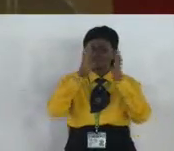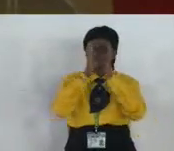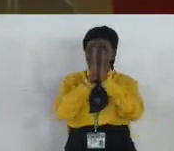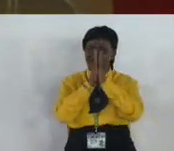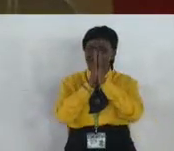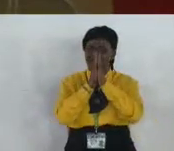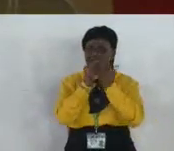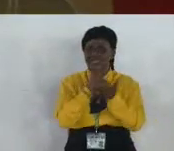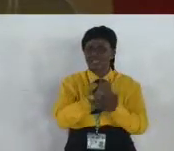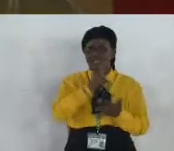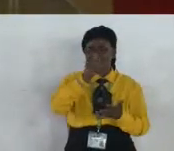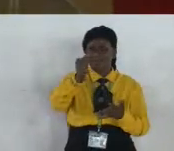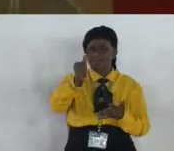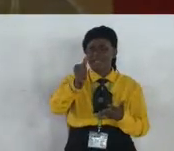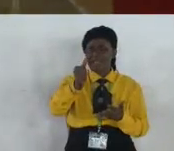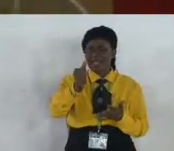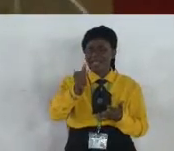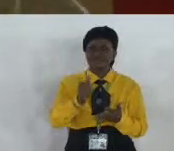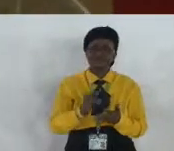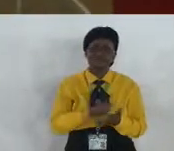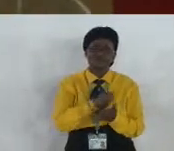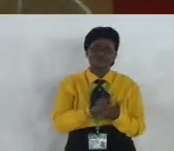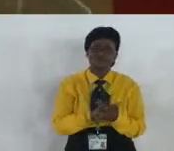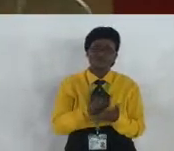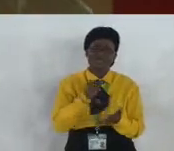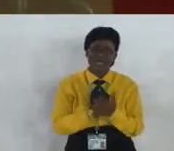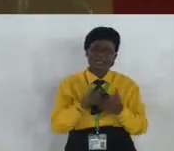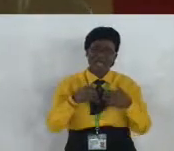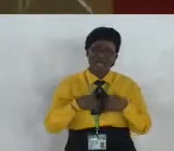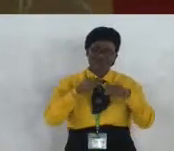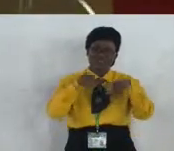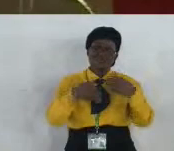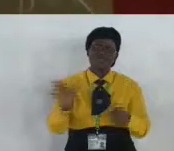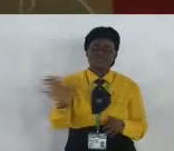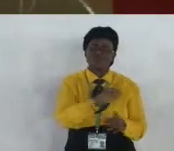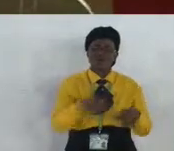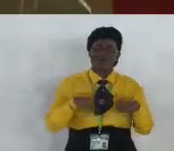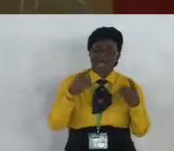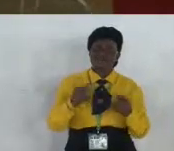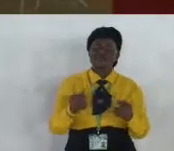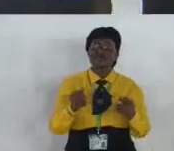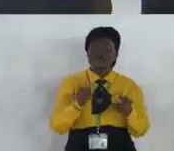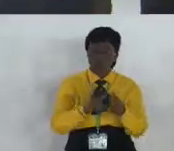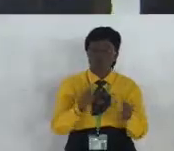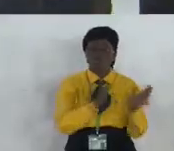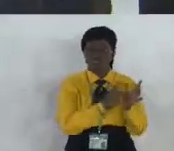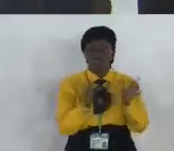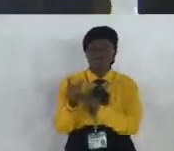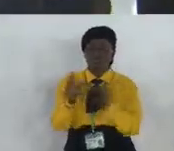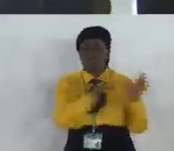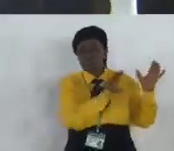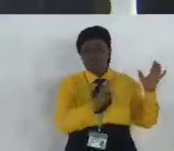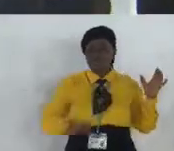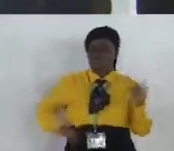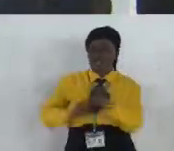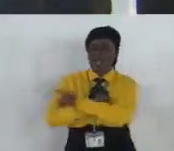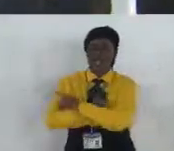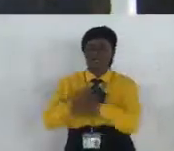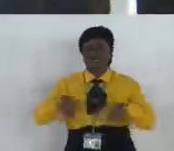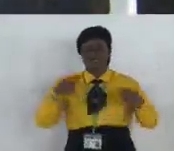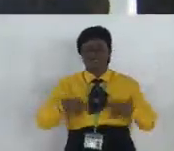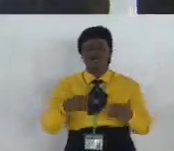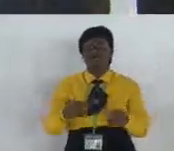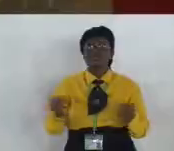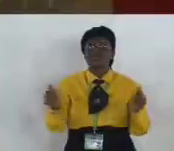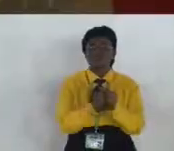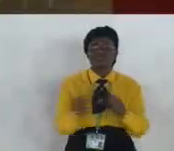Amen. Well, those of you who have given your life to Jesus Christ, I rejoice with you. From now on, by the grace of God, I'll be